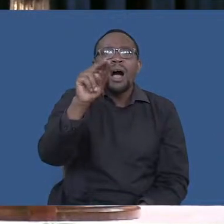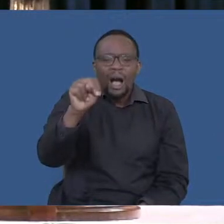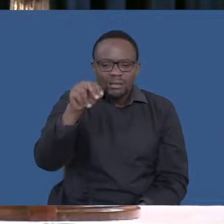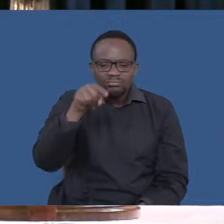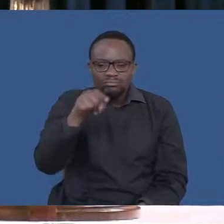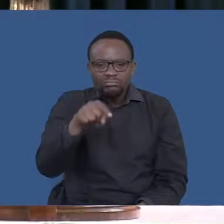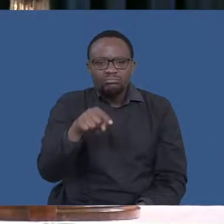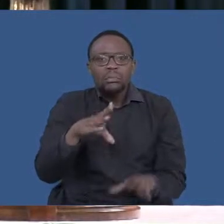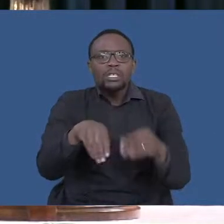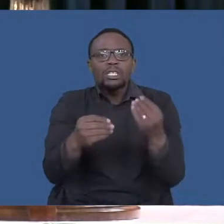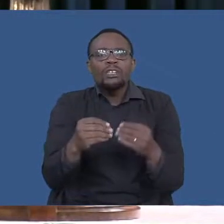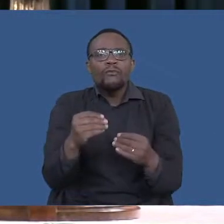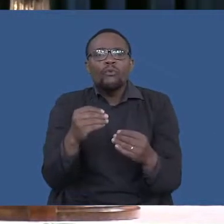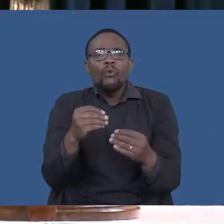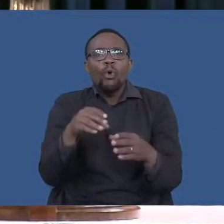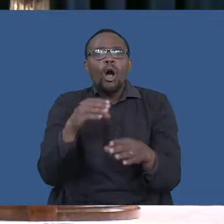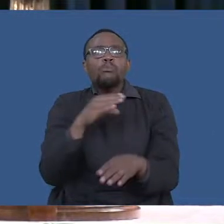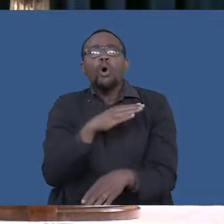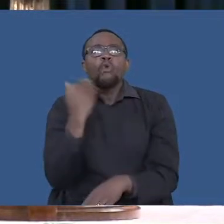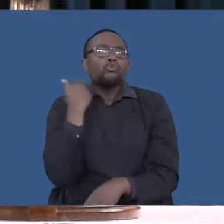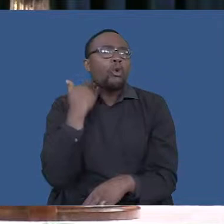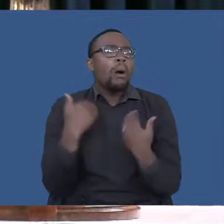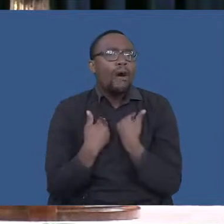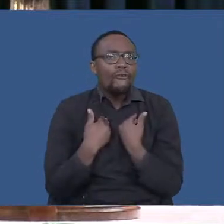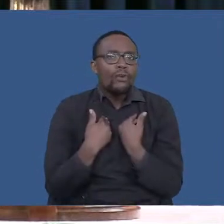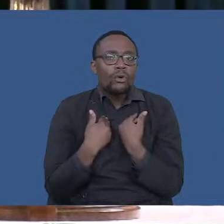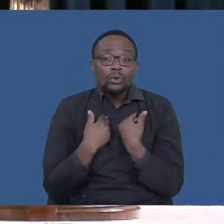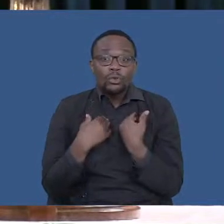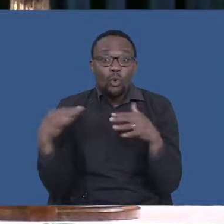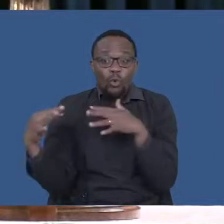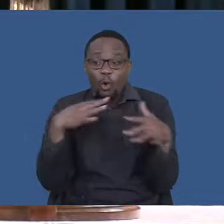declares that they were defeated in war. Now,